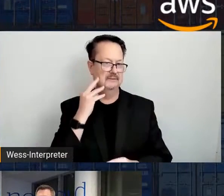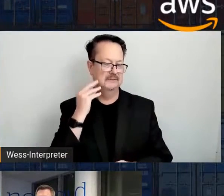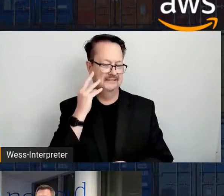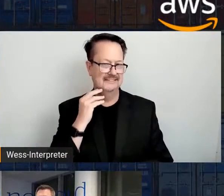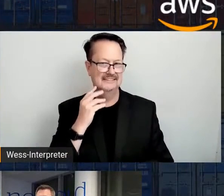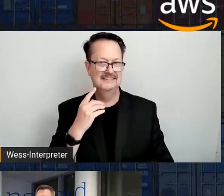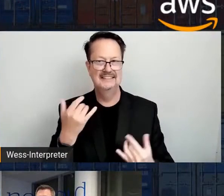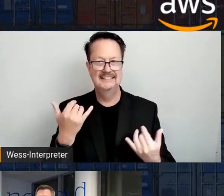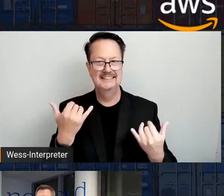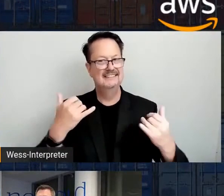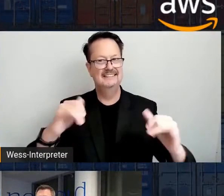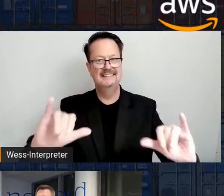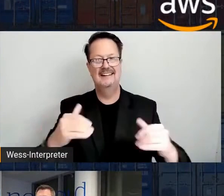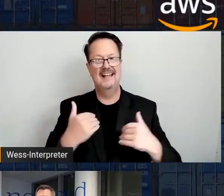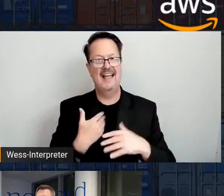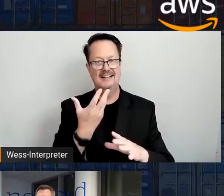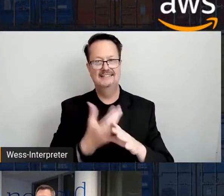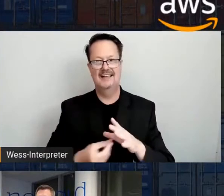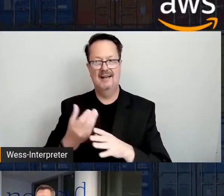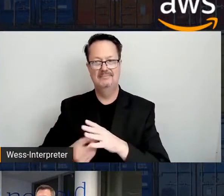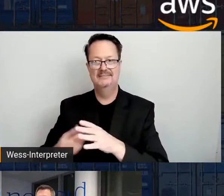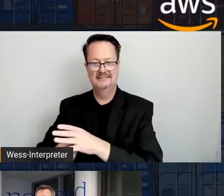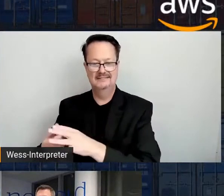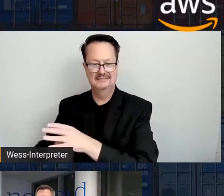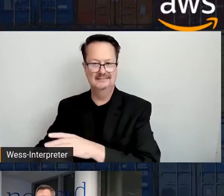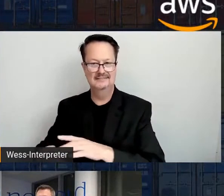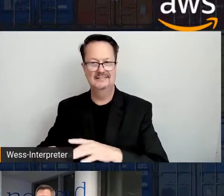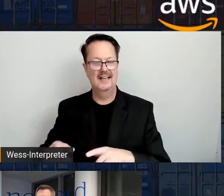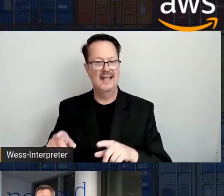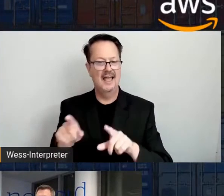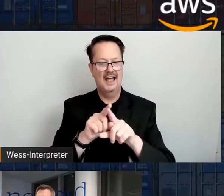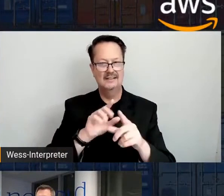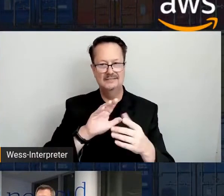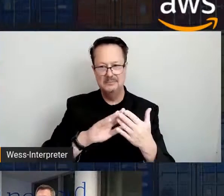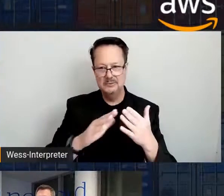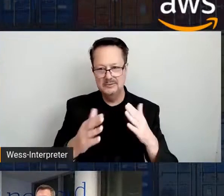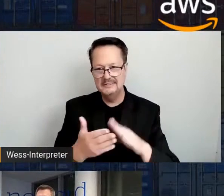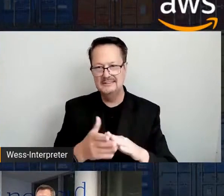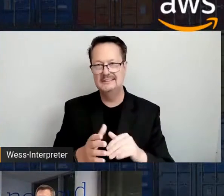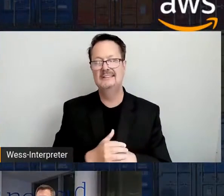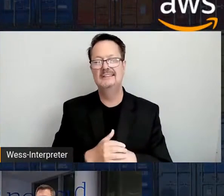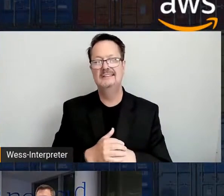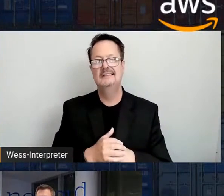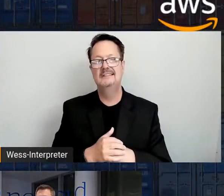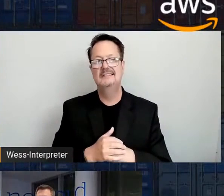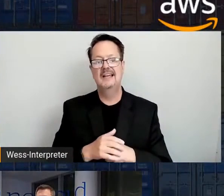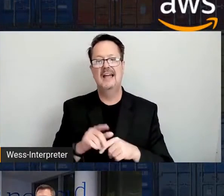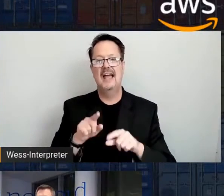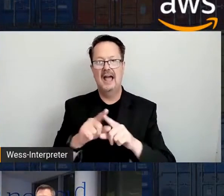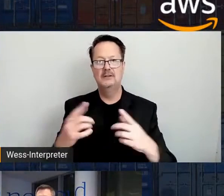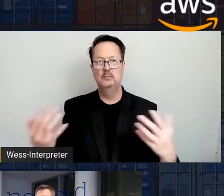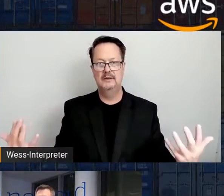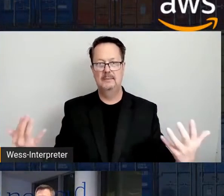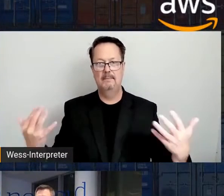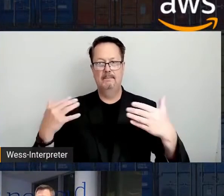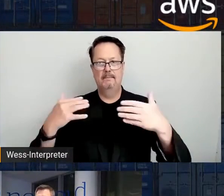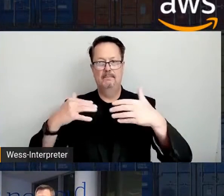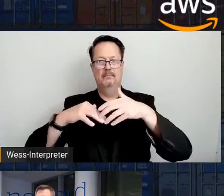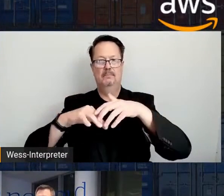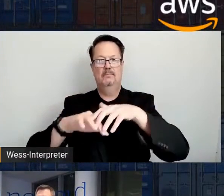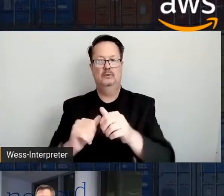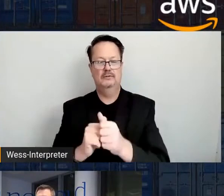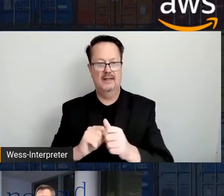still has gaps that I think as a community, as we kind of merge in together all these